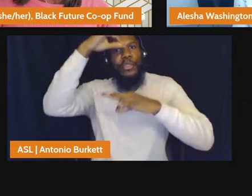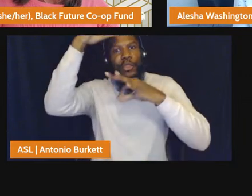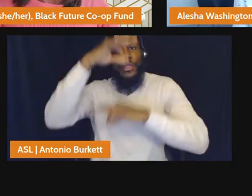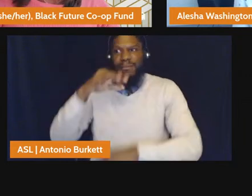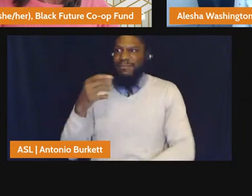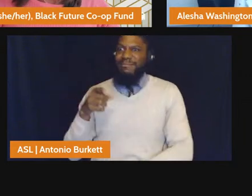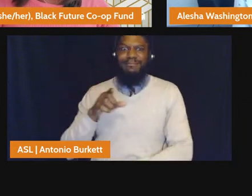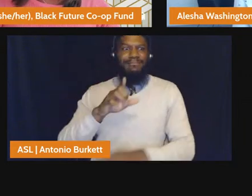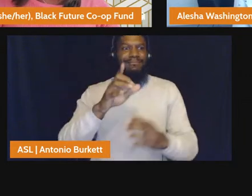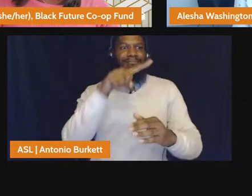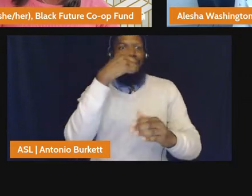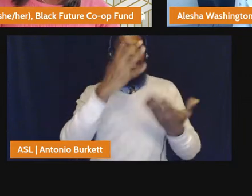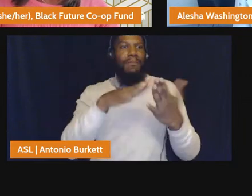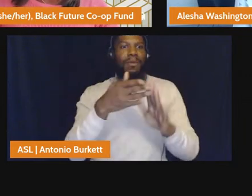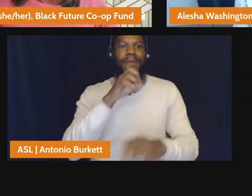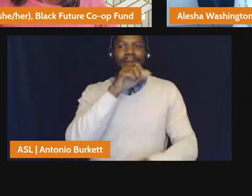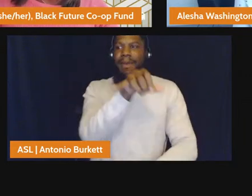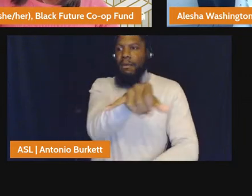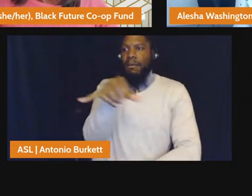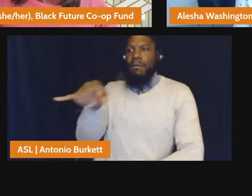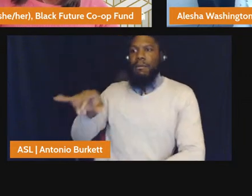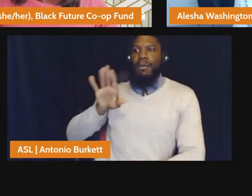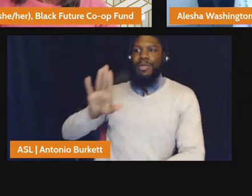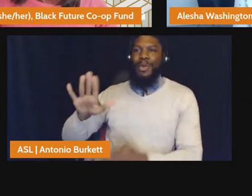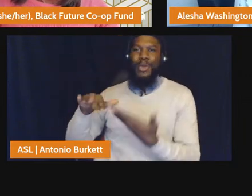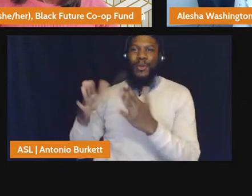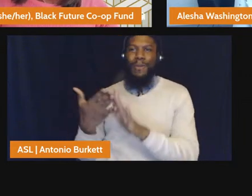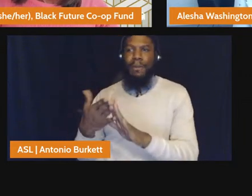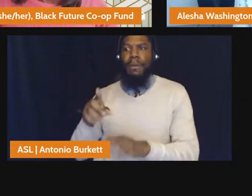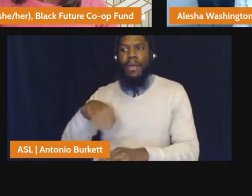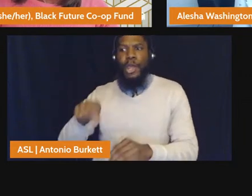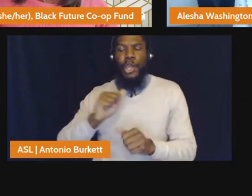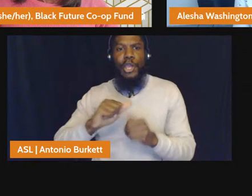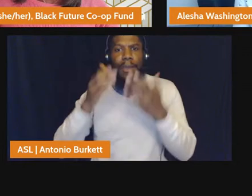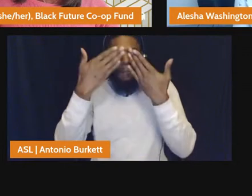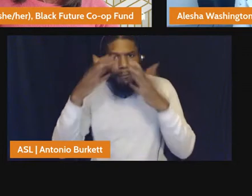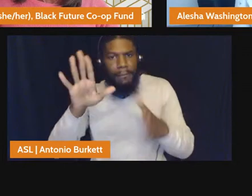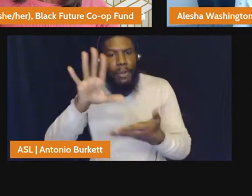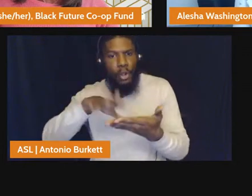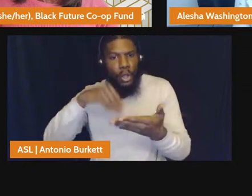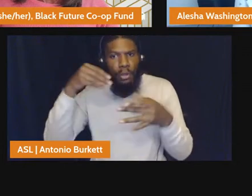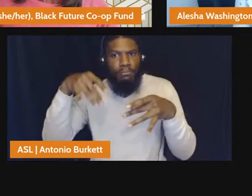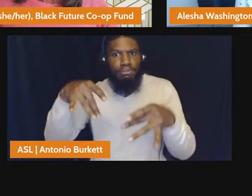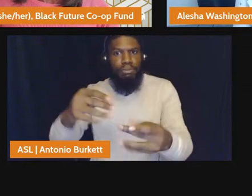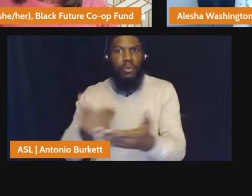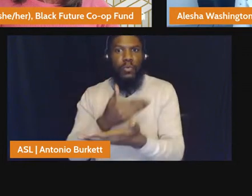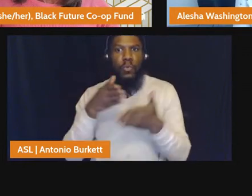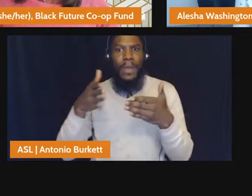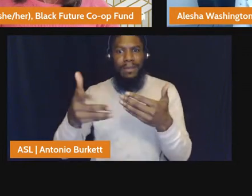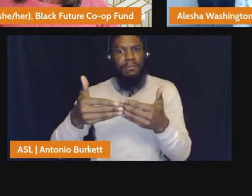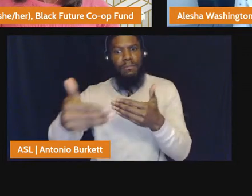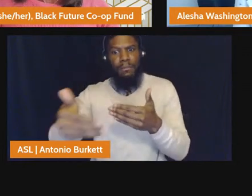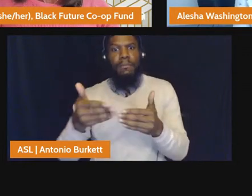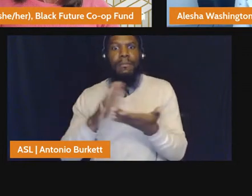community, and they can learn and discover new ways to go forward that can be more effective if they listen to those who are